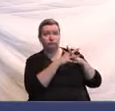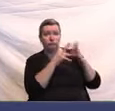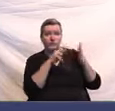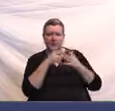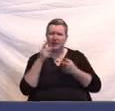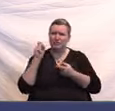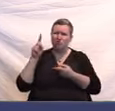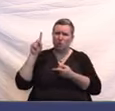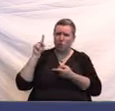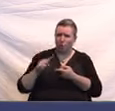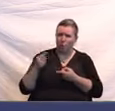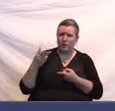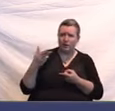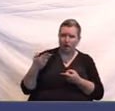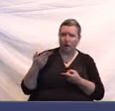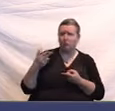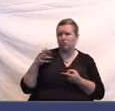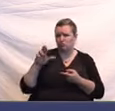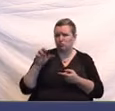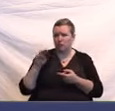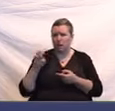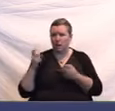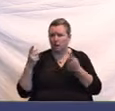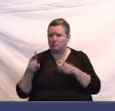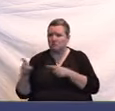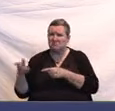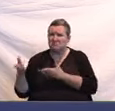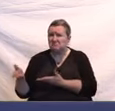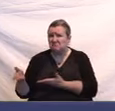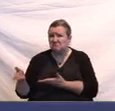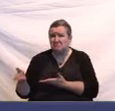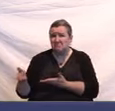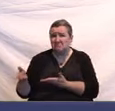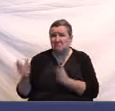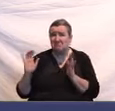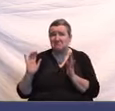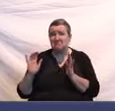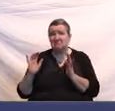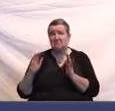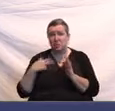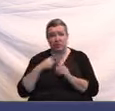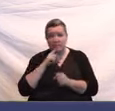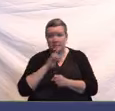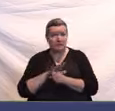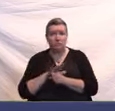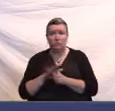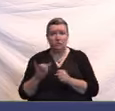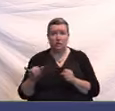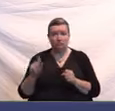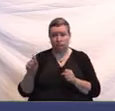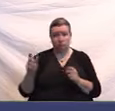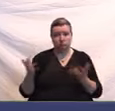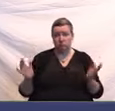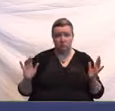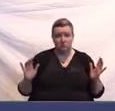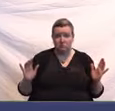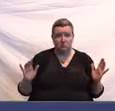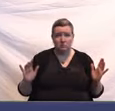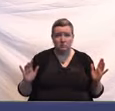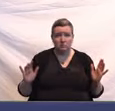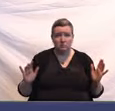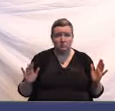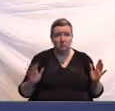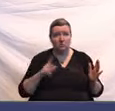crime realities of any American state. That's what we're committed to. We have no issue with law-abiding Second